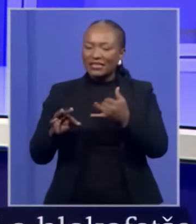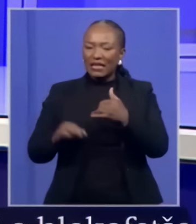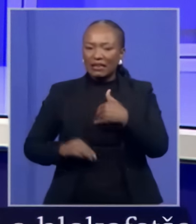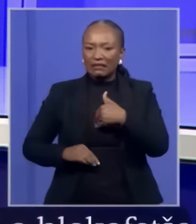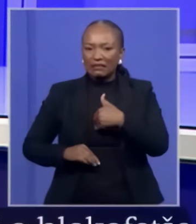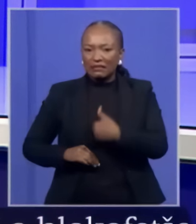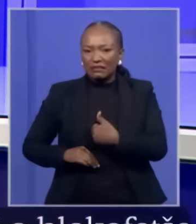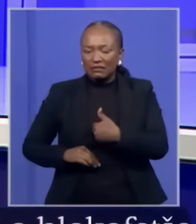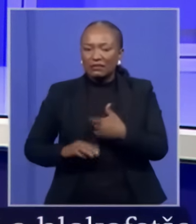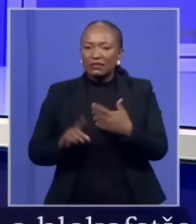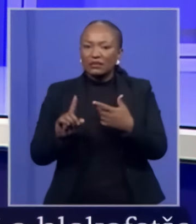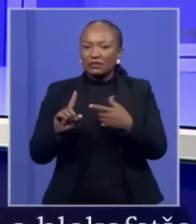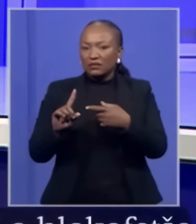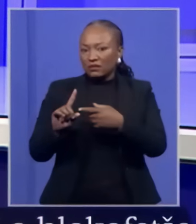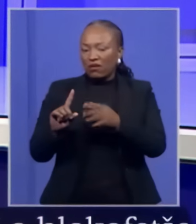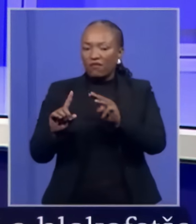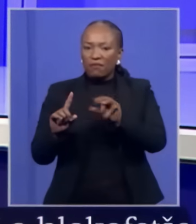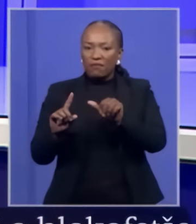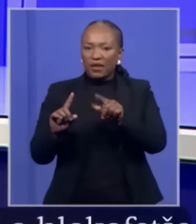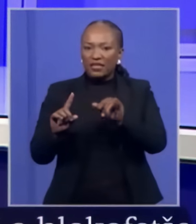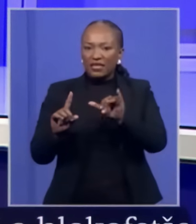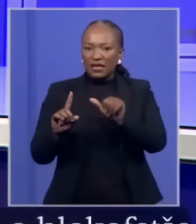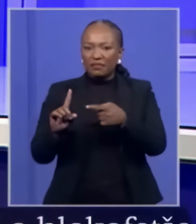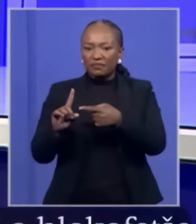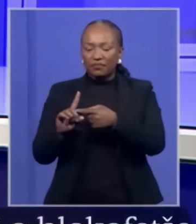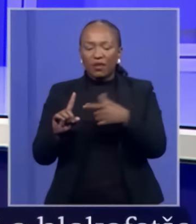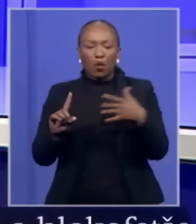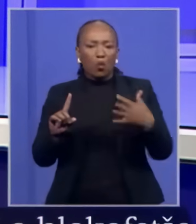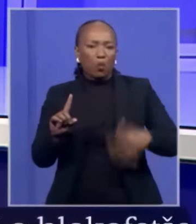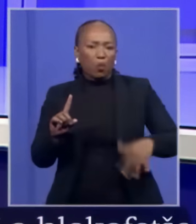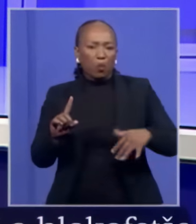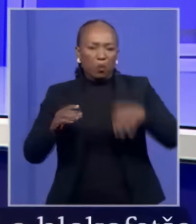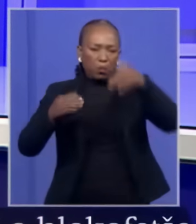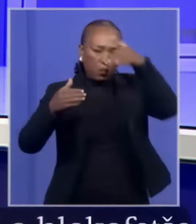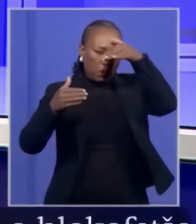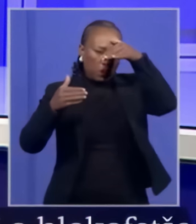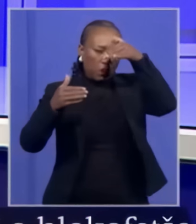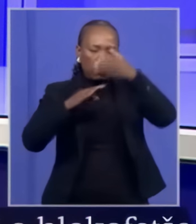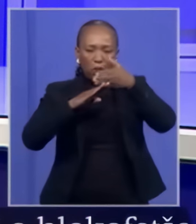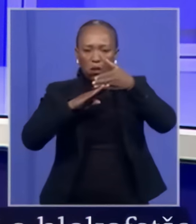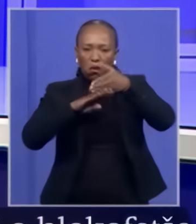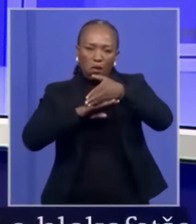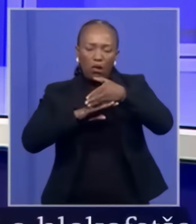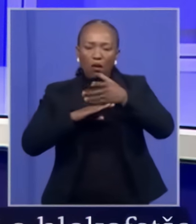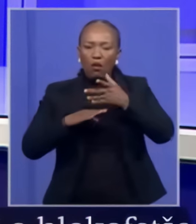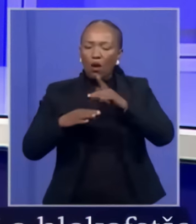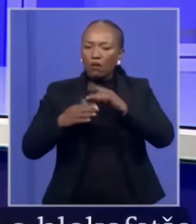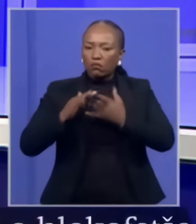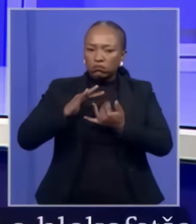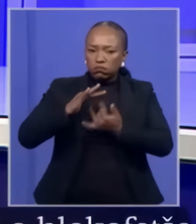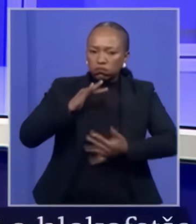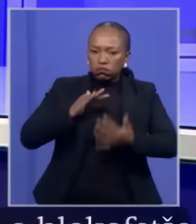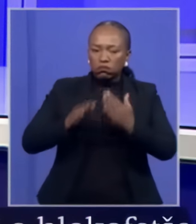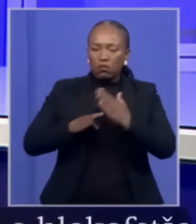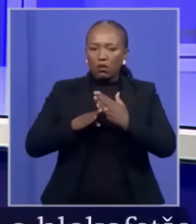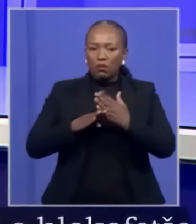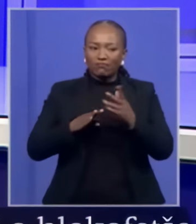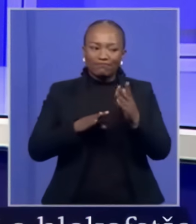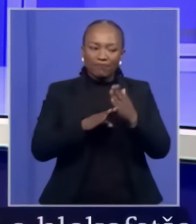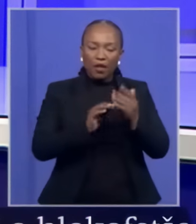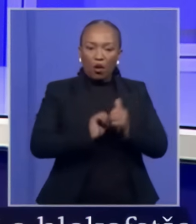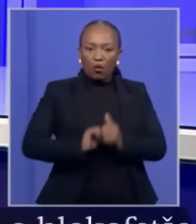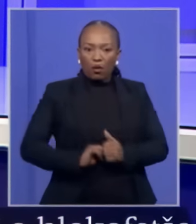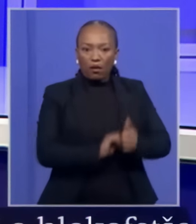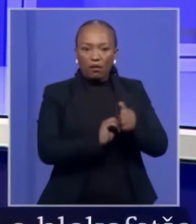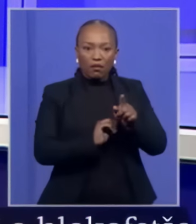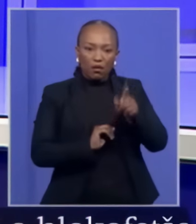Madia. Mahlase o tšwetše pele go hlaloša Madia bjalo ka sekgwari, motho yo a bego a rata mošomo wa gagwe le gore o tla gopolwa ke bašomi mmogo ka yena